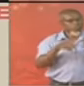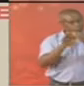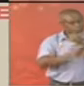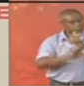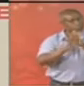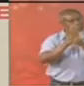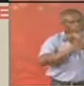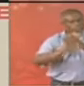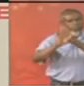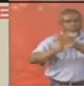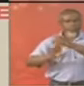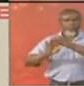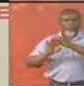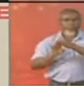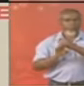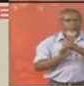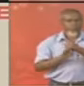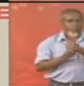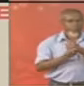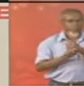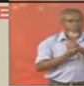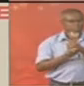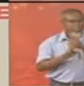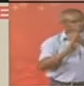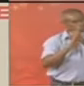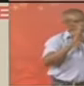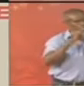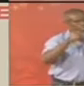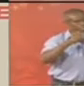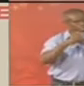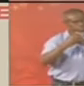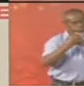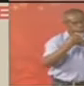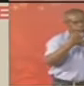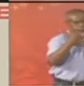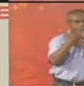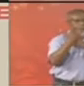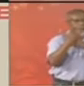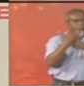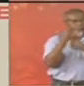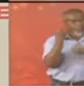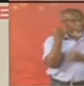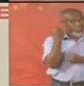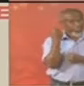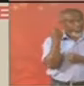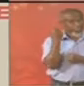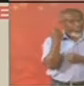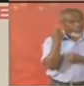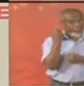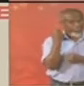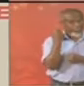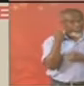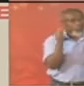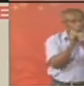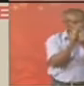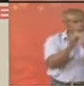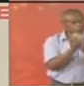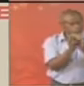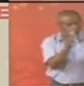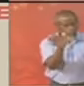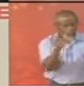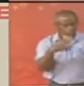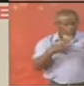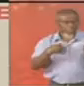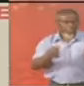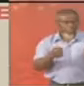block anything from getting through. So that layered approach is the approach that we really like to take in public health interventions. The public health